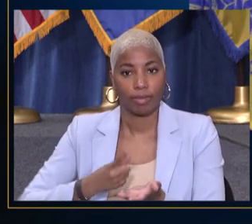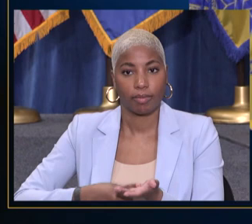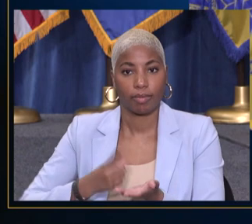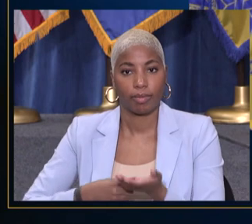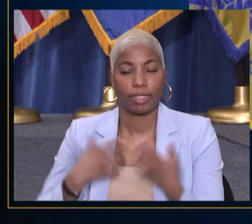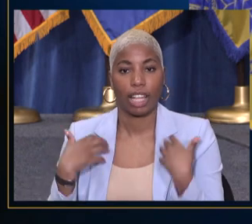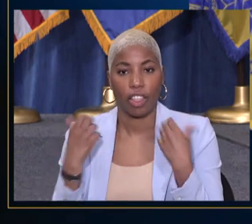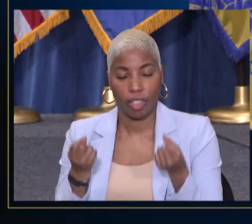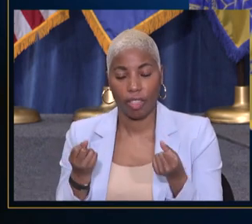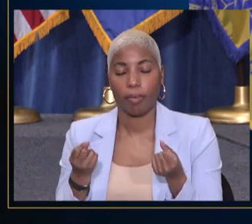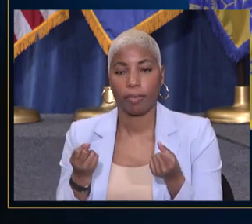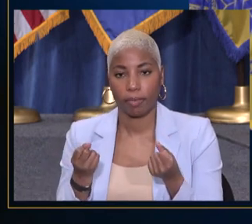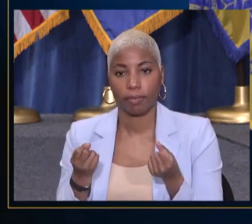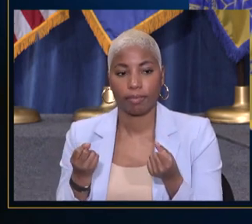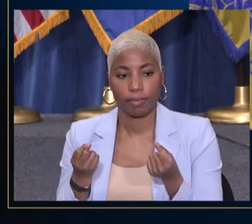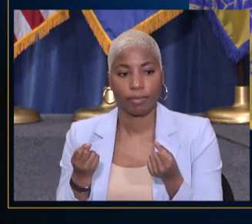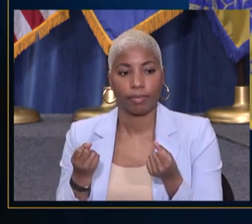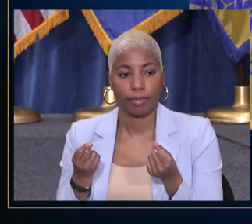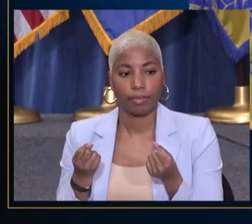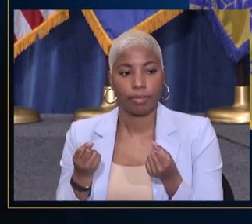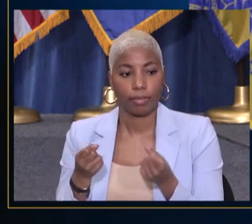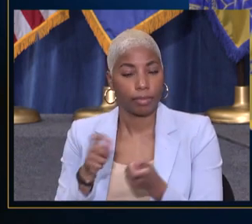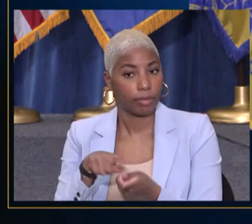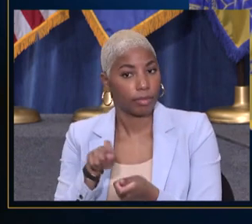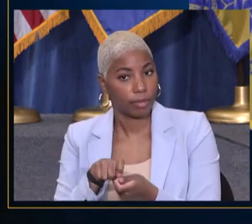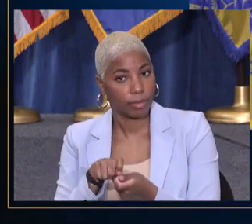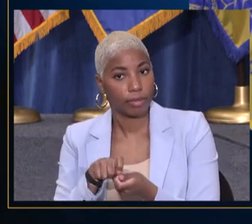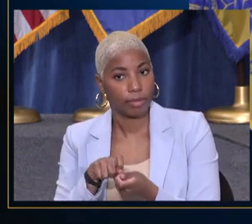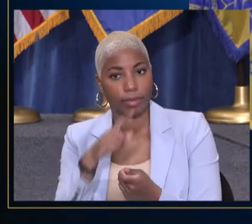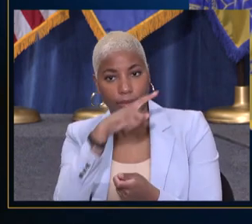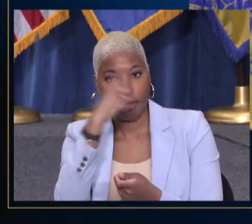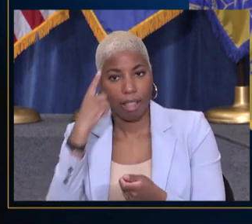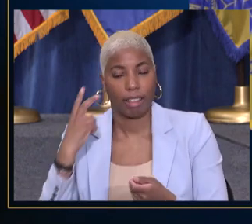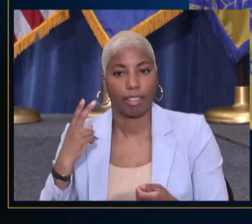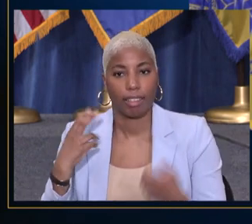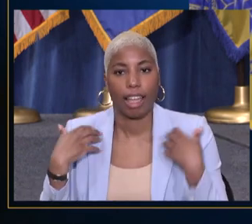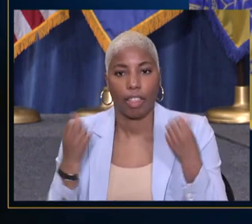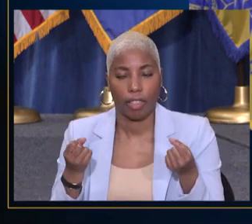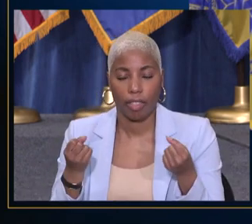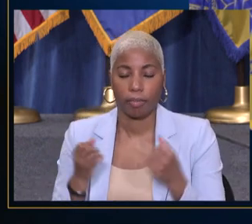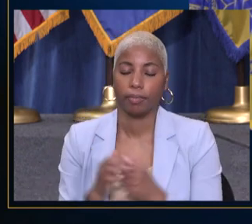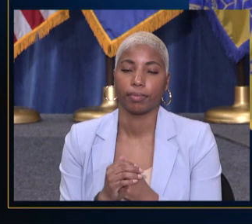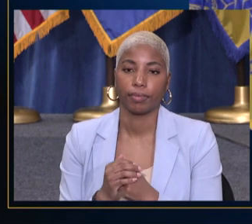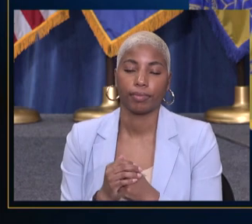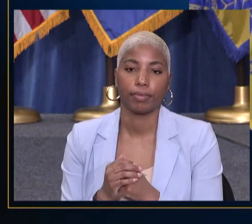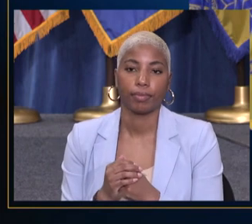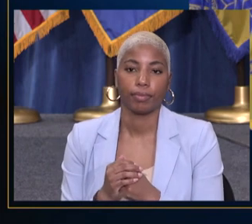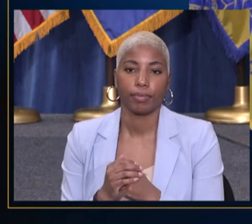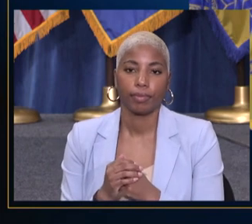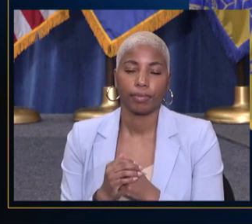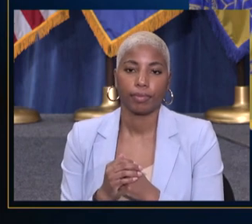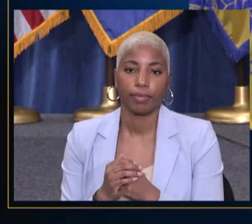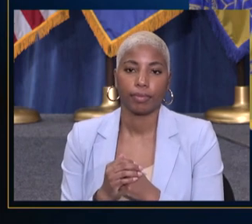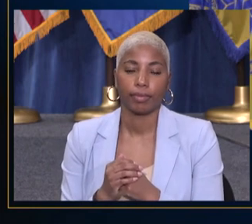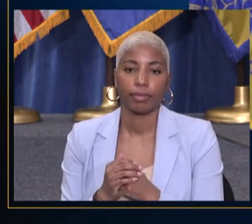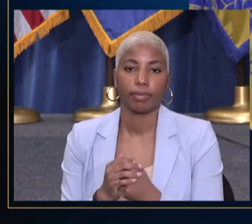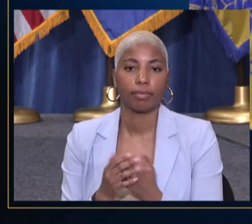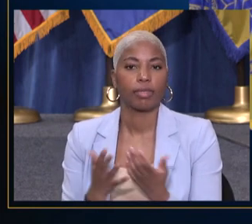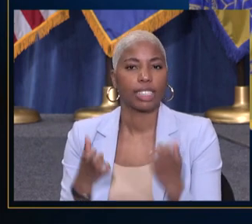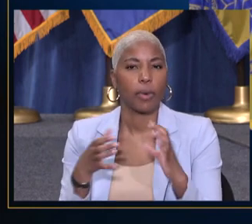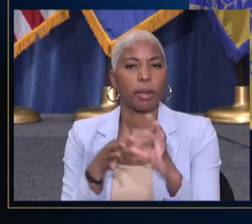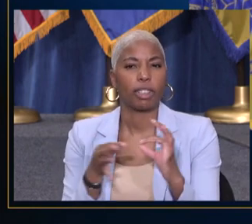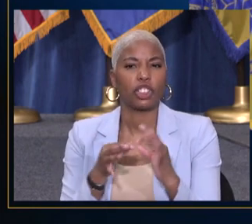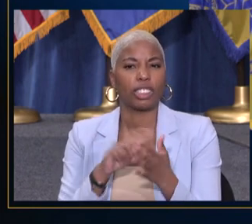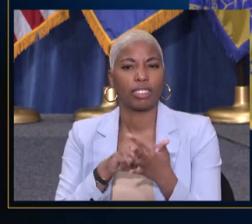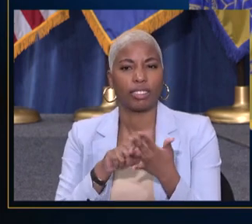health, and in particular, Black health. And so I want to mention a few